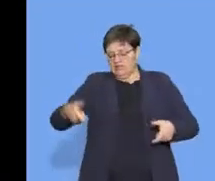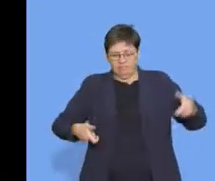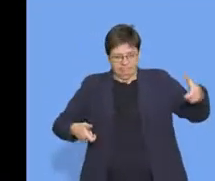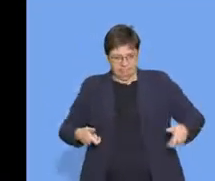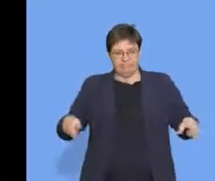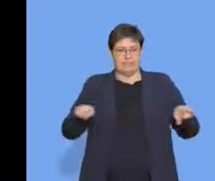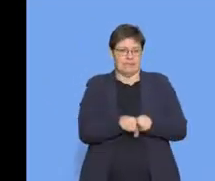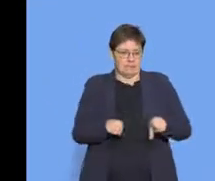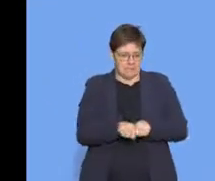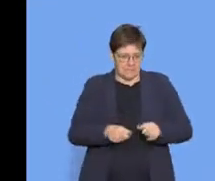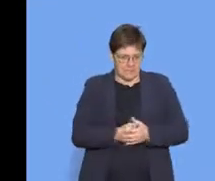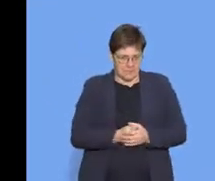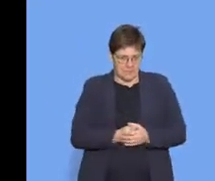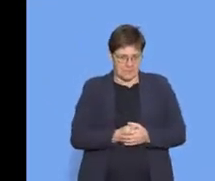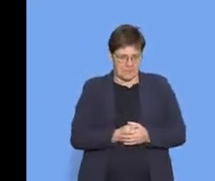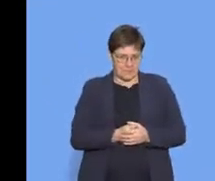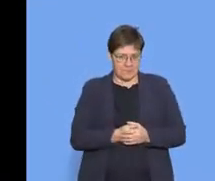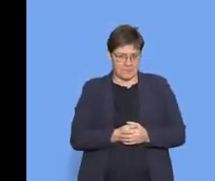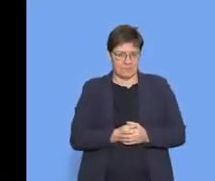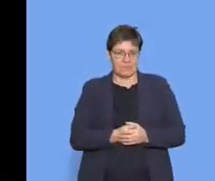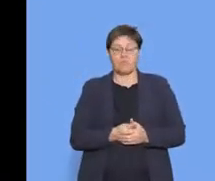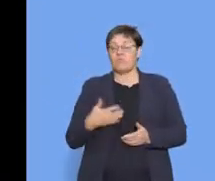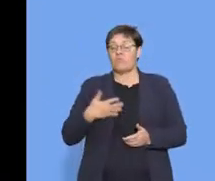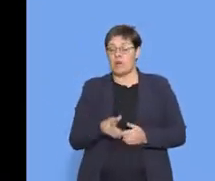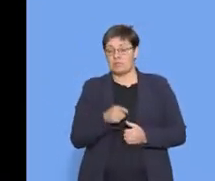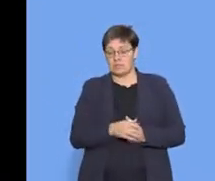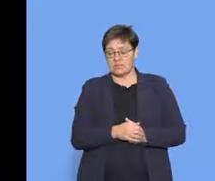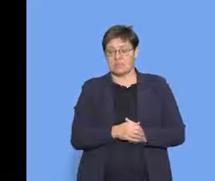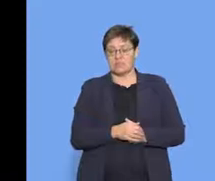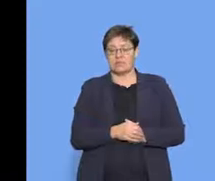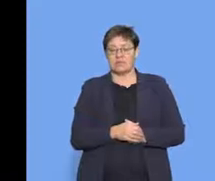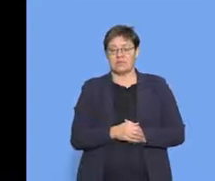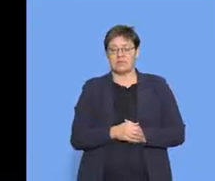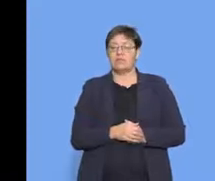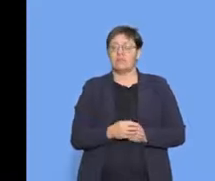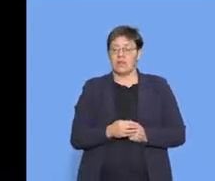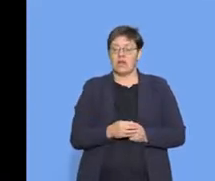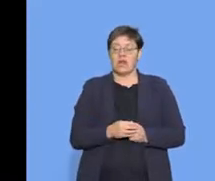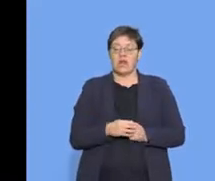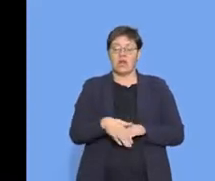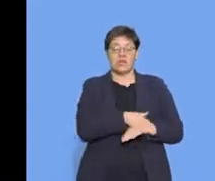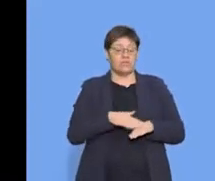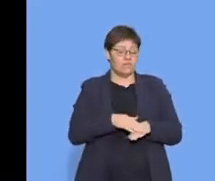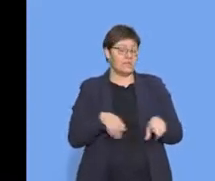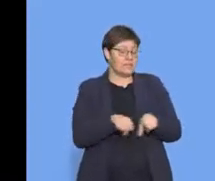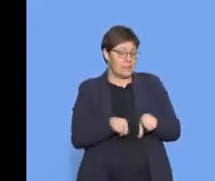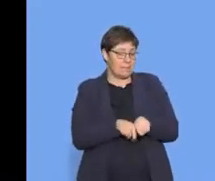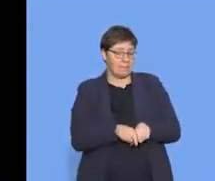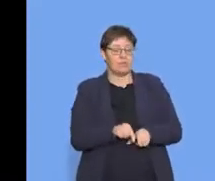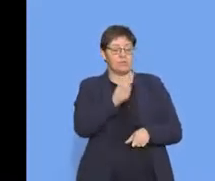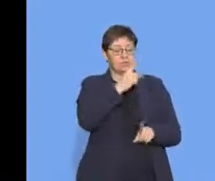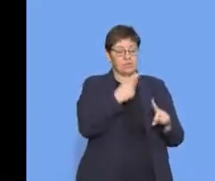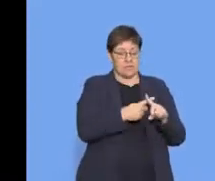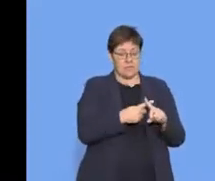and the left and the right triangle are the same. So if I want to write what the surface area is equal to, it's going to